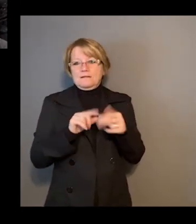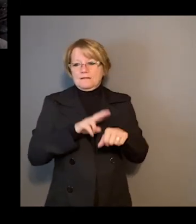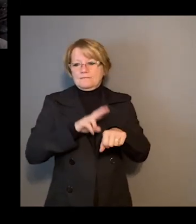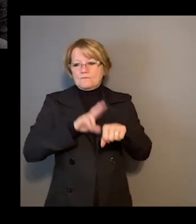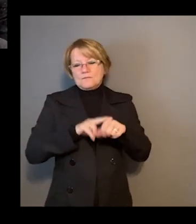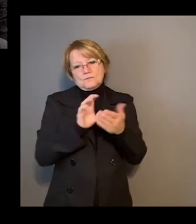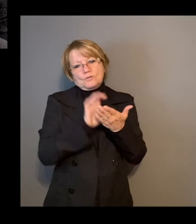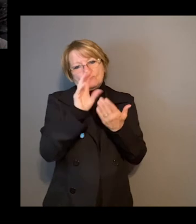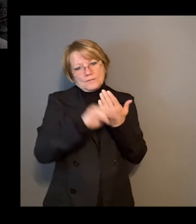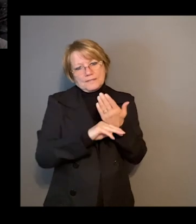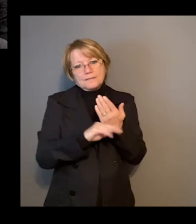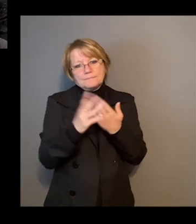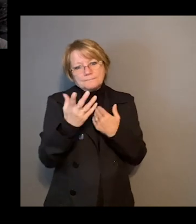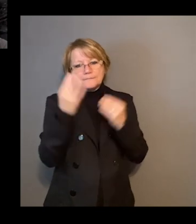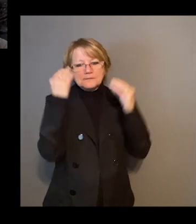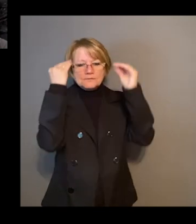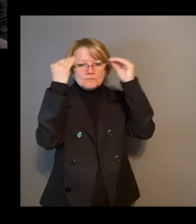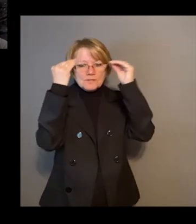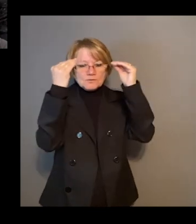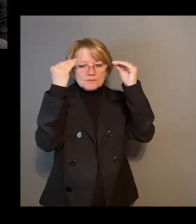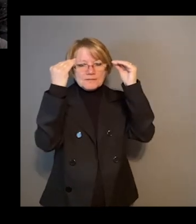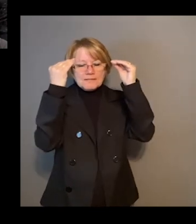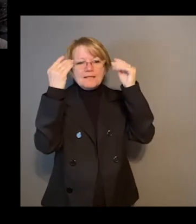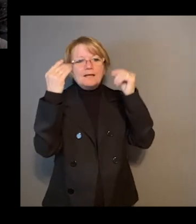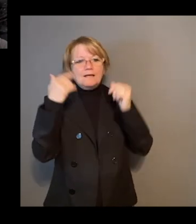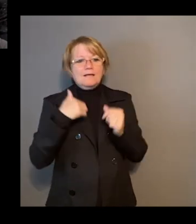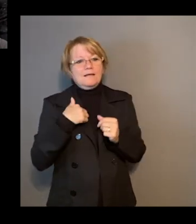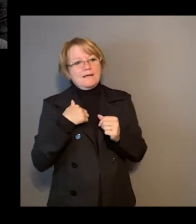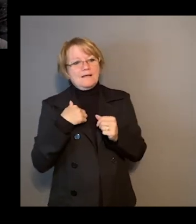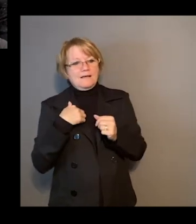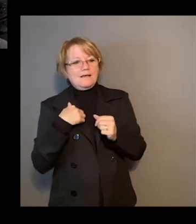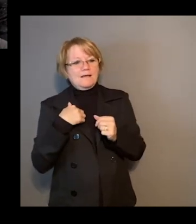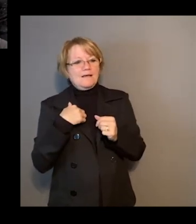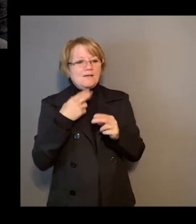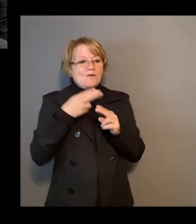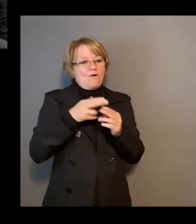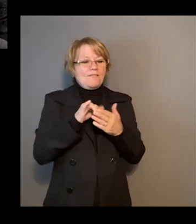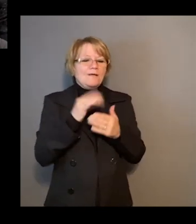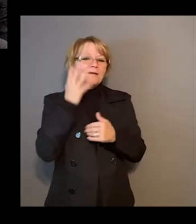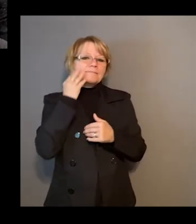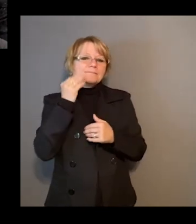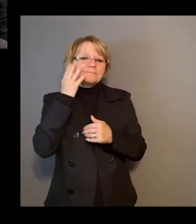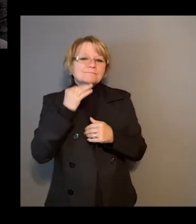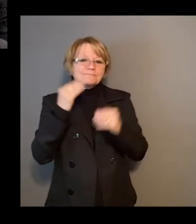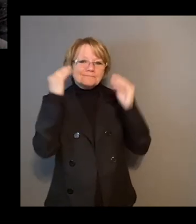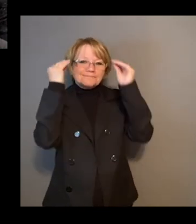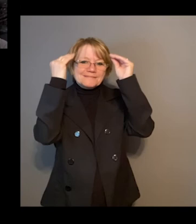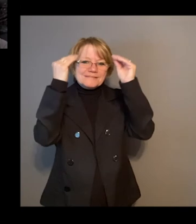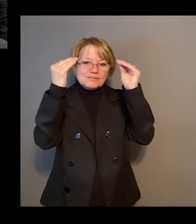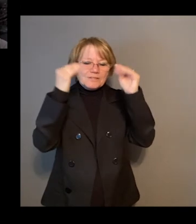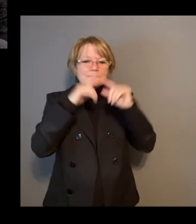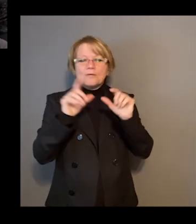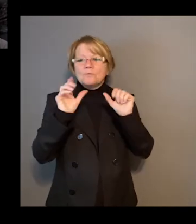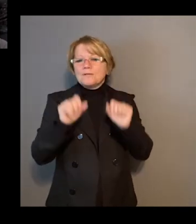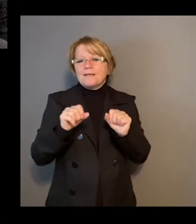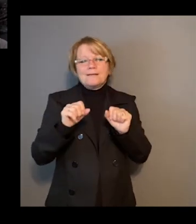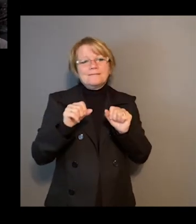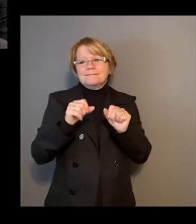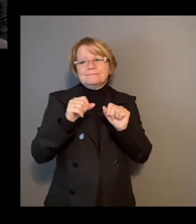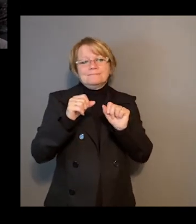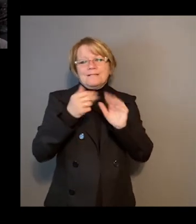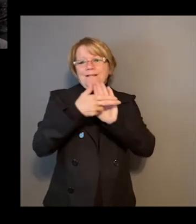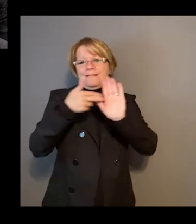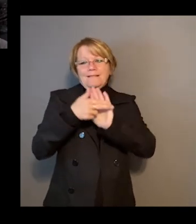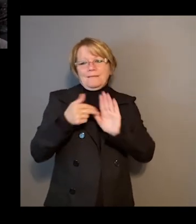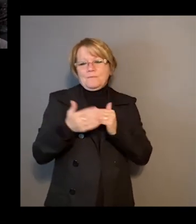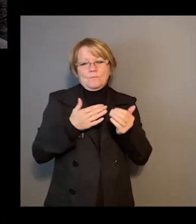teach, I call it experiential, but you can call it whatever you want, inclusive, diversified, equity, all these terms that you can use. I